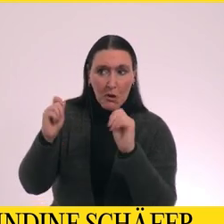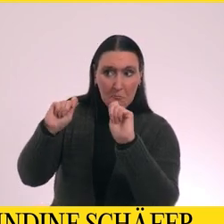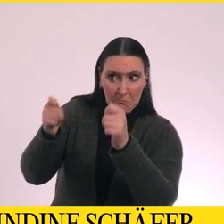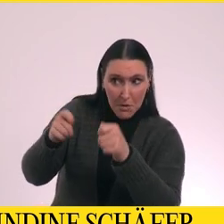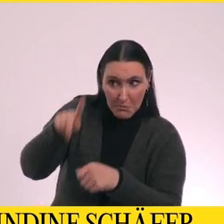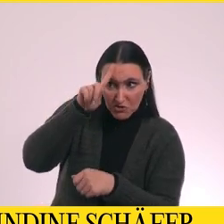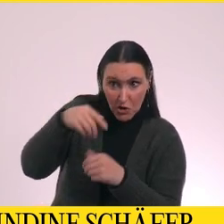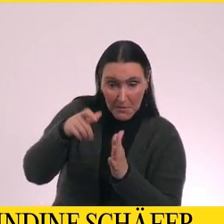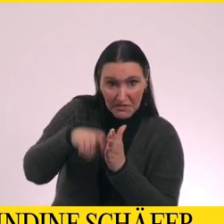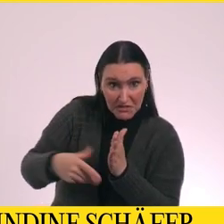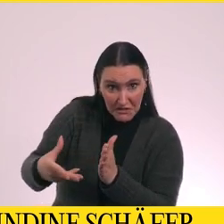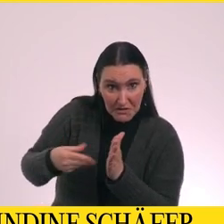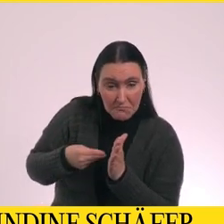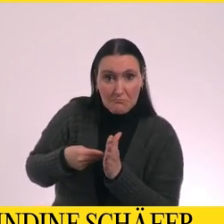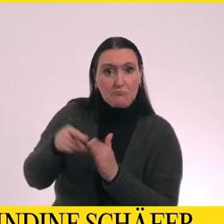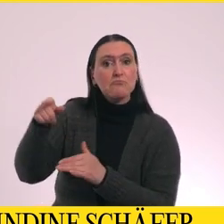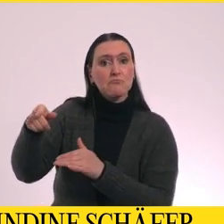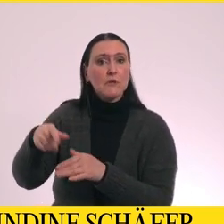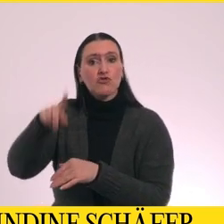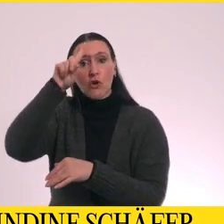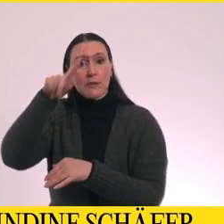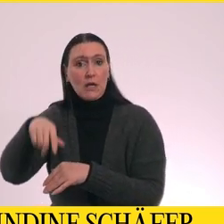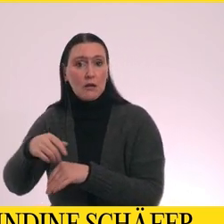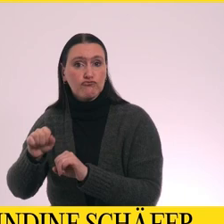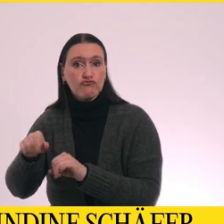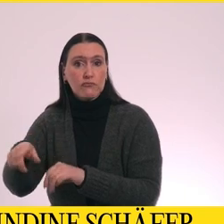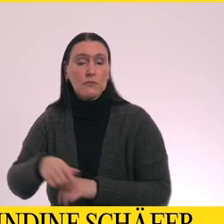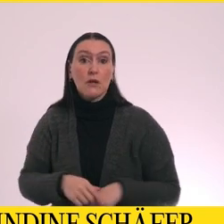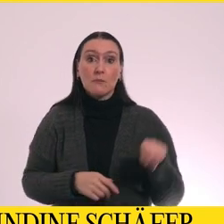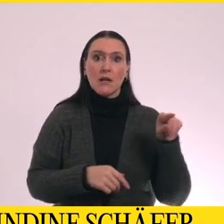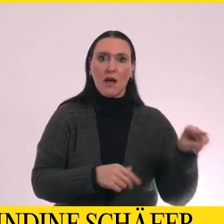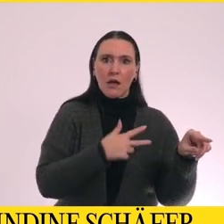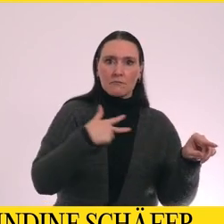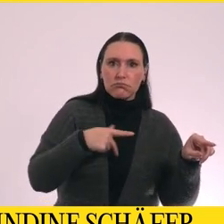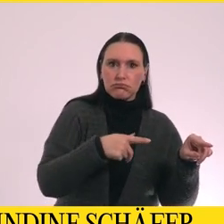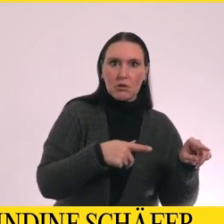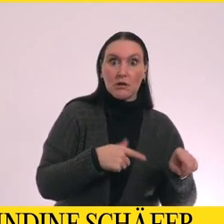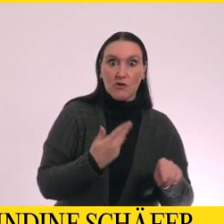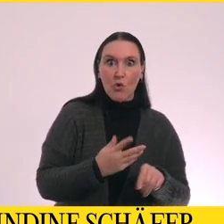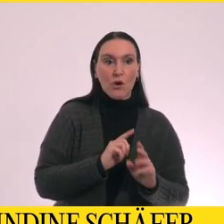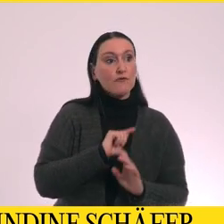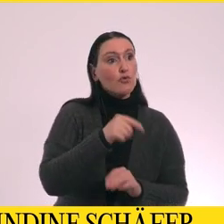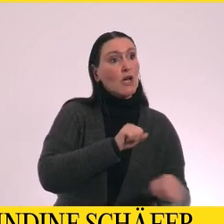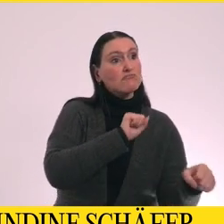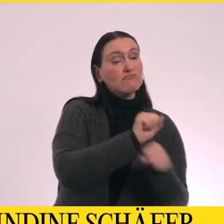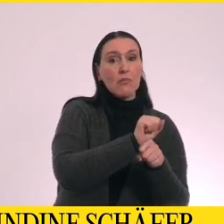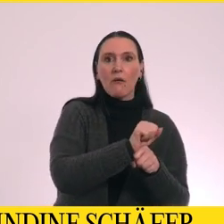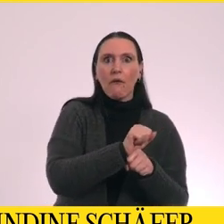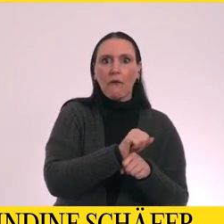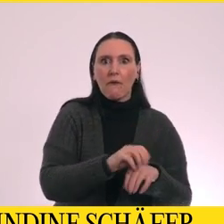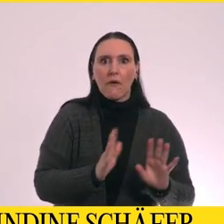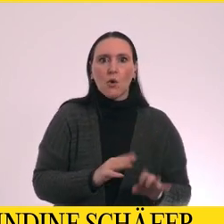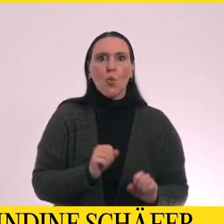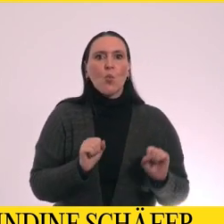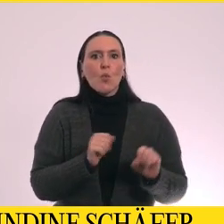as a refugee in Denmark, you always have the risk of being deported. You know, we have this case of, you know,